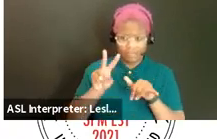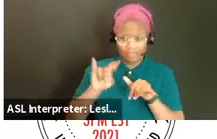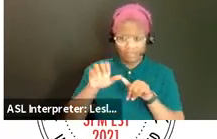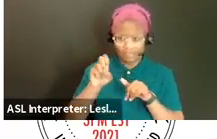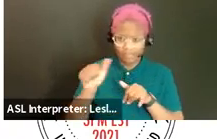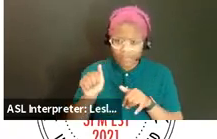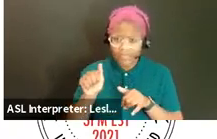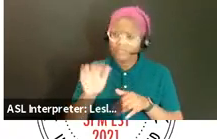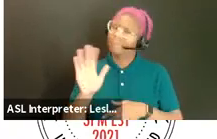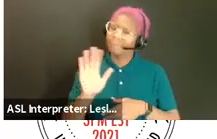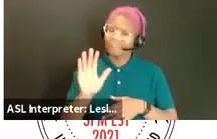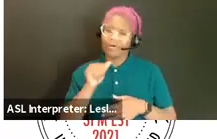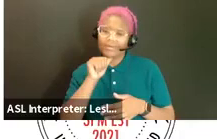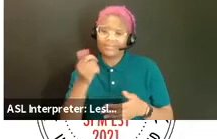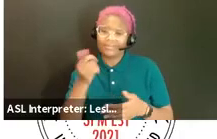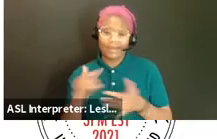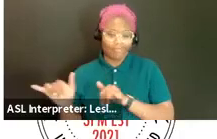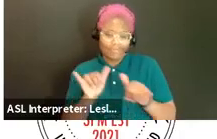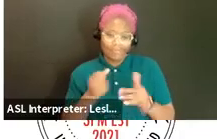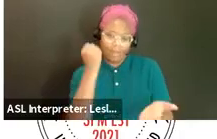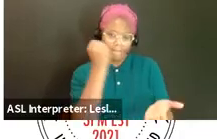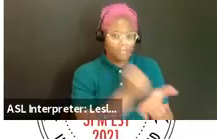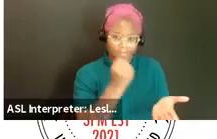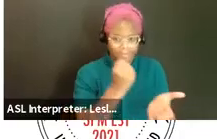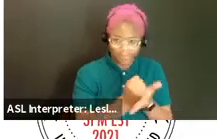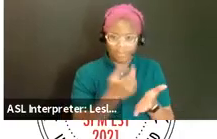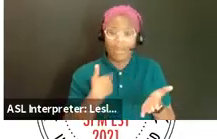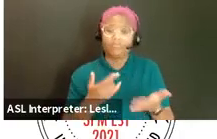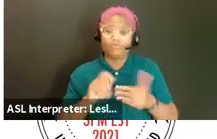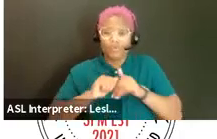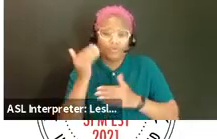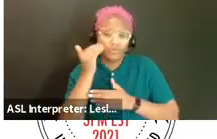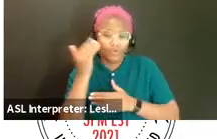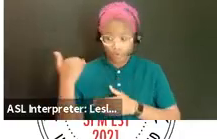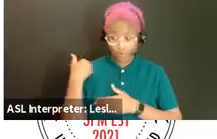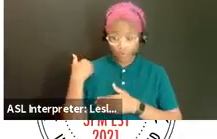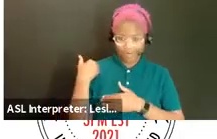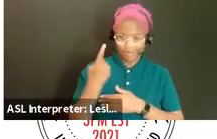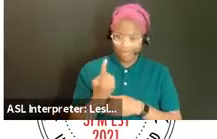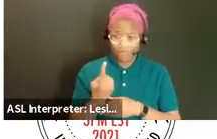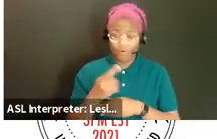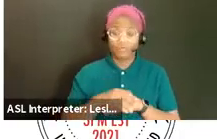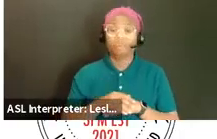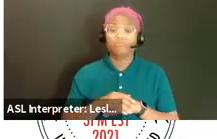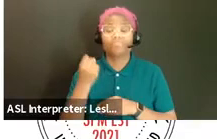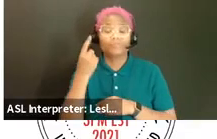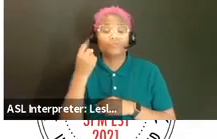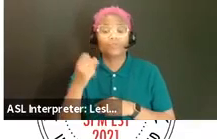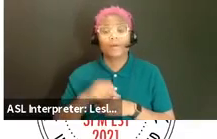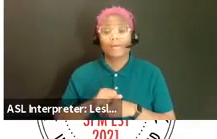in your passport. How do you know when you have one, and how do you put it to use once you have it? The NIE is